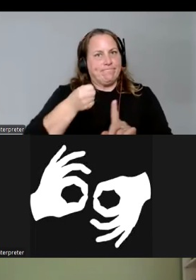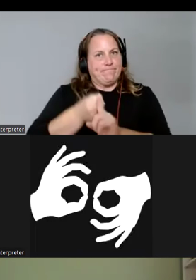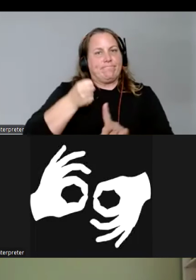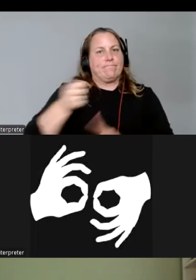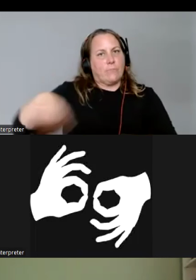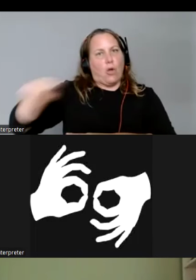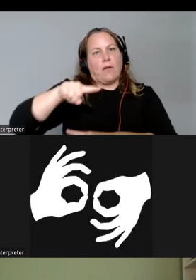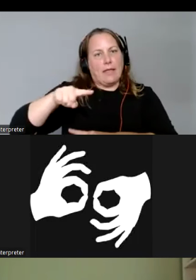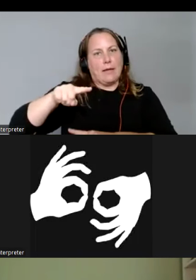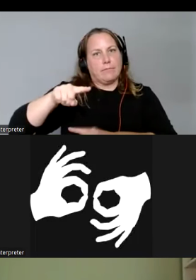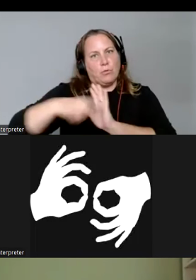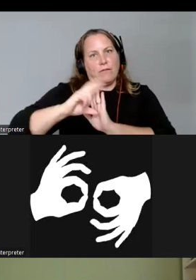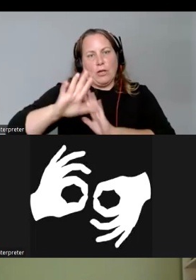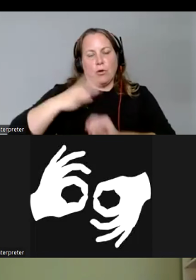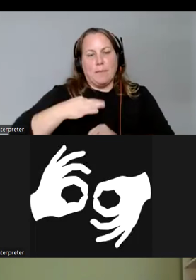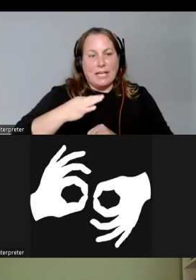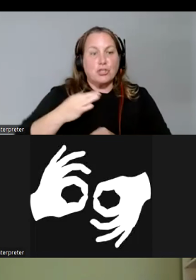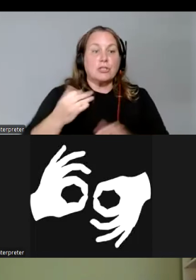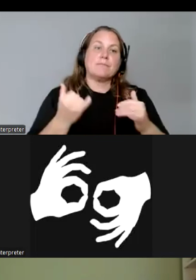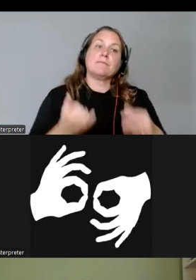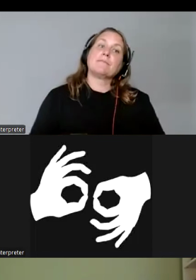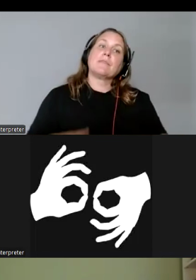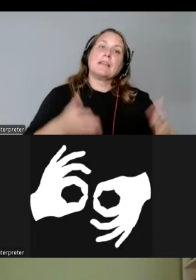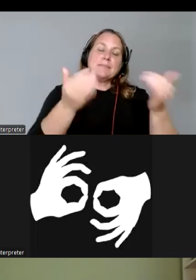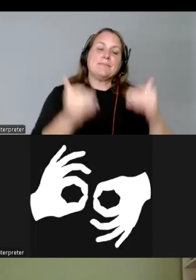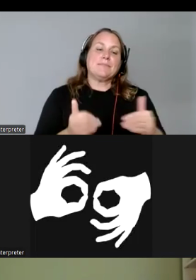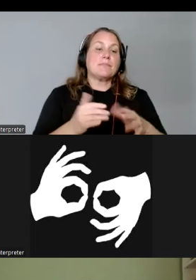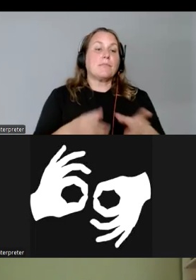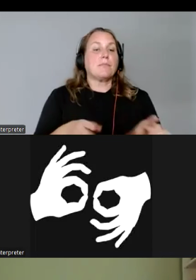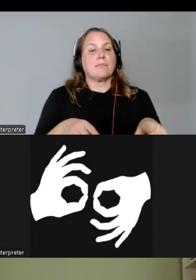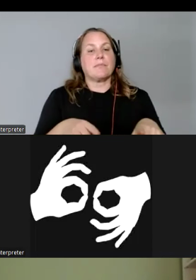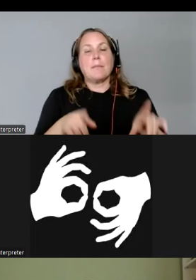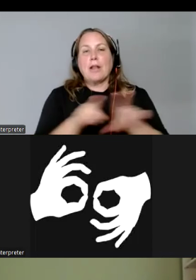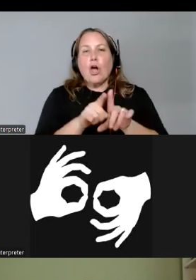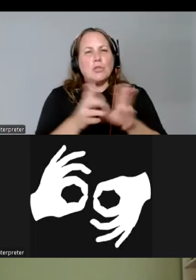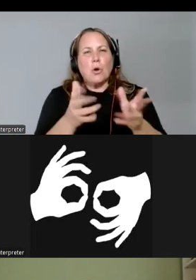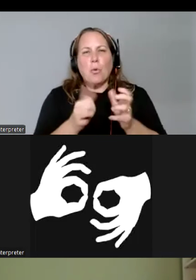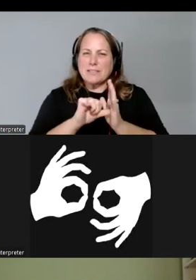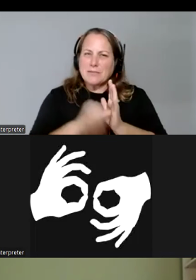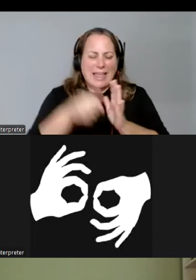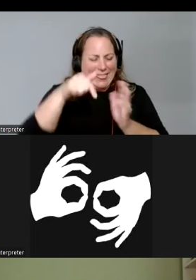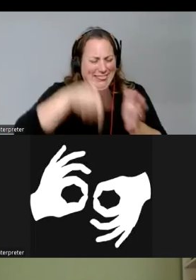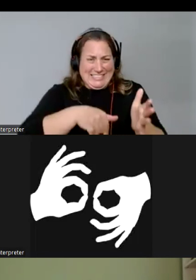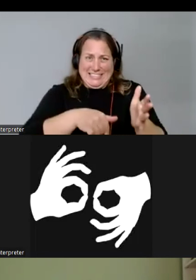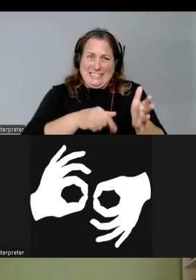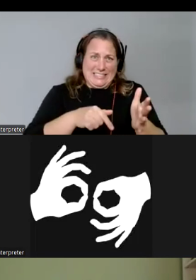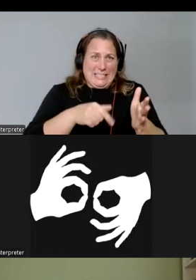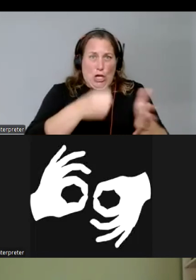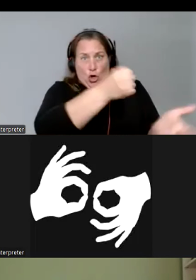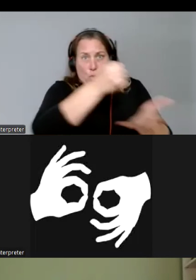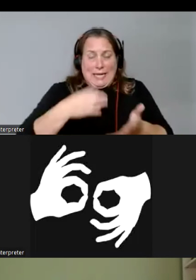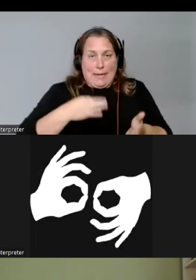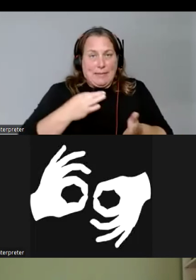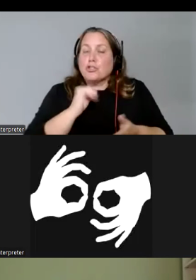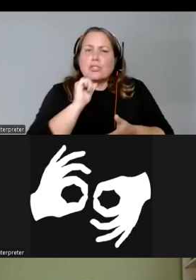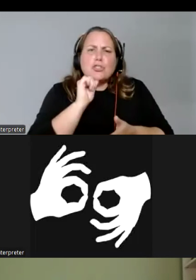just overall grant writing tips. I want to point out that this is not a writing competition. And this is something that I always remind